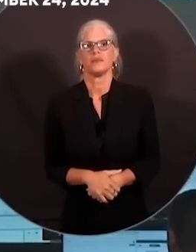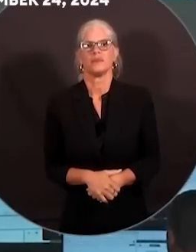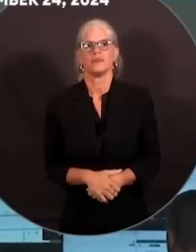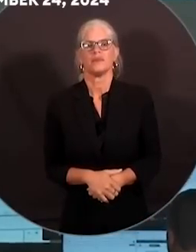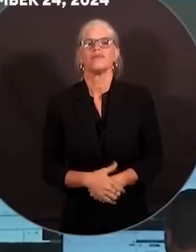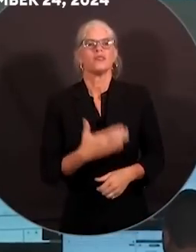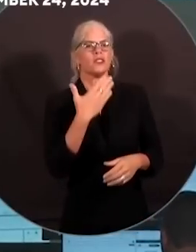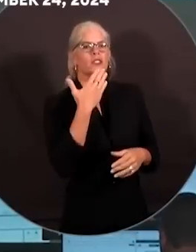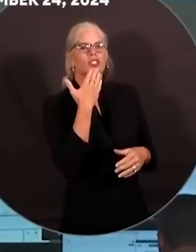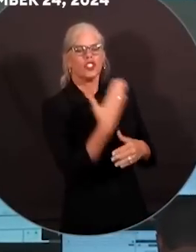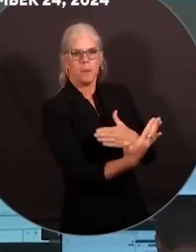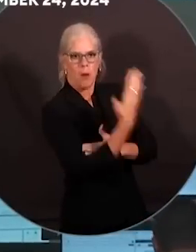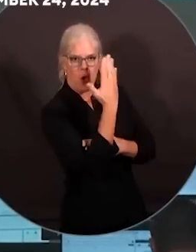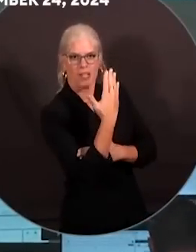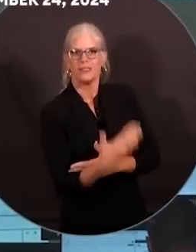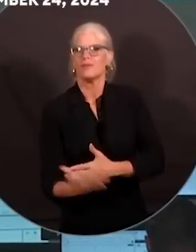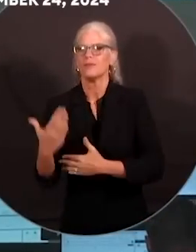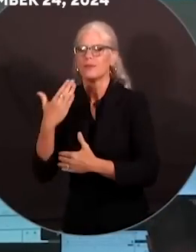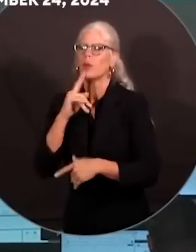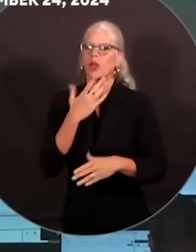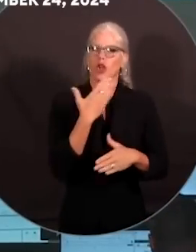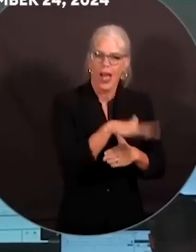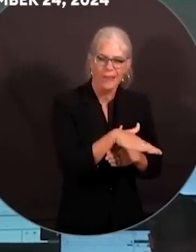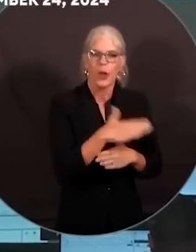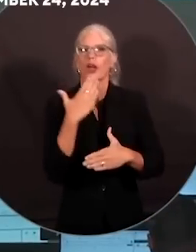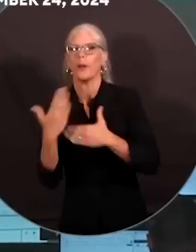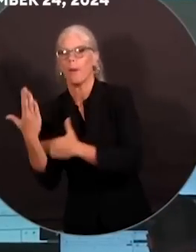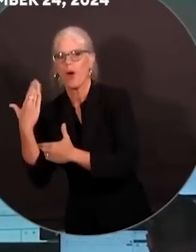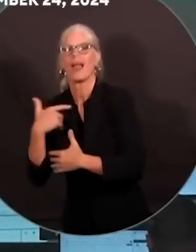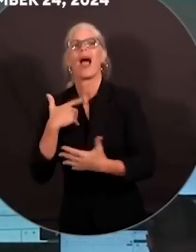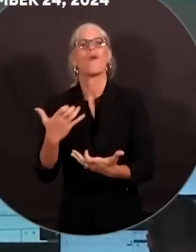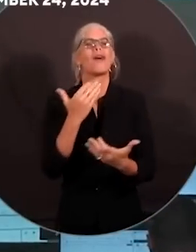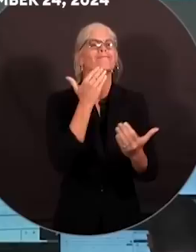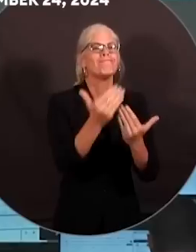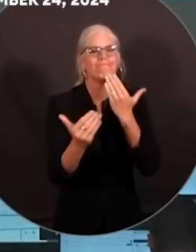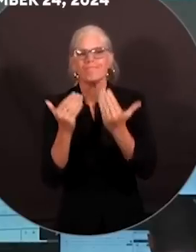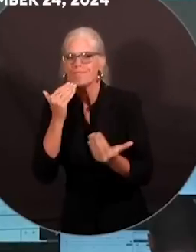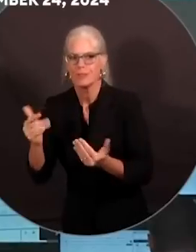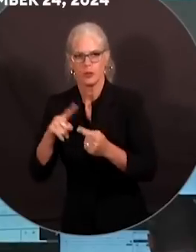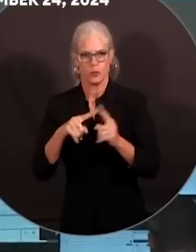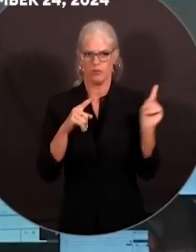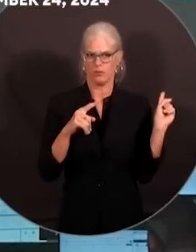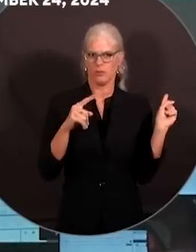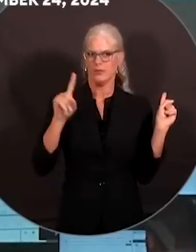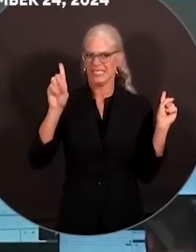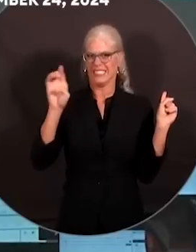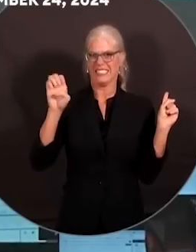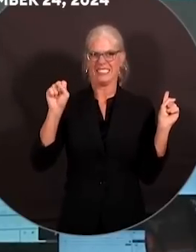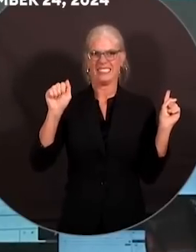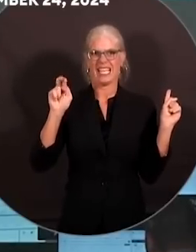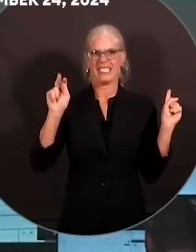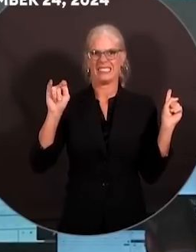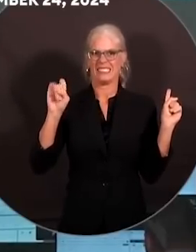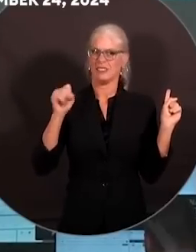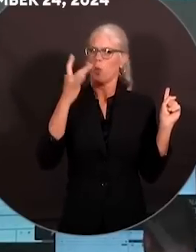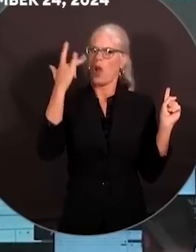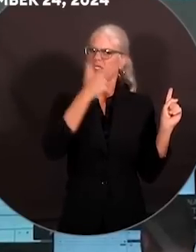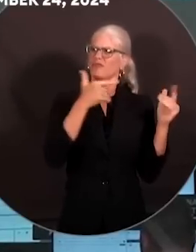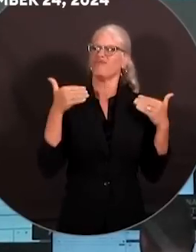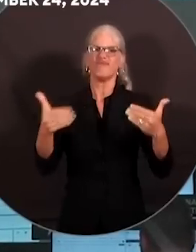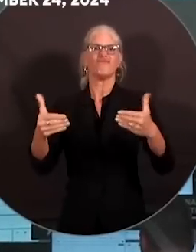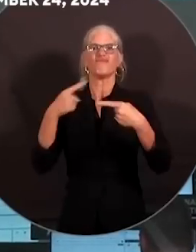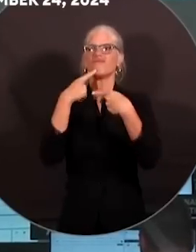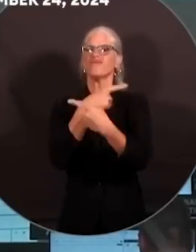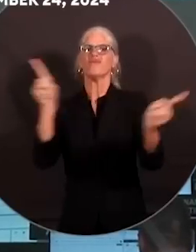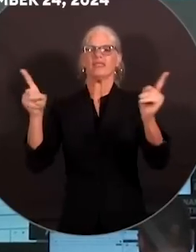Good morning. I want to express again my thanks to Governor DeSantis for his swift action in declaring a state of emergency. Again, I don't want that to be lost